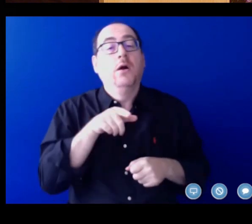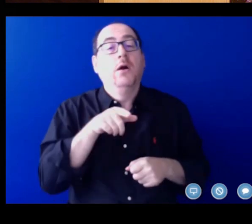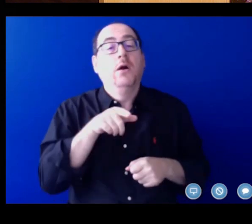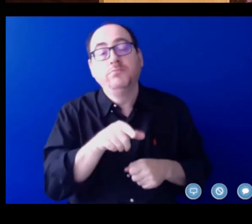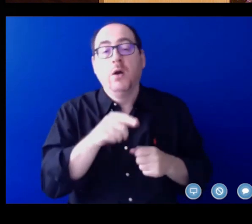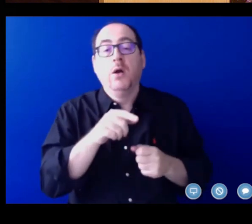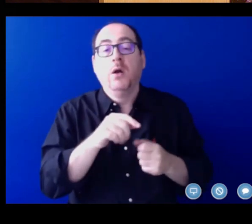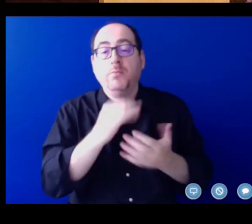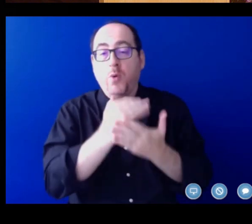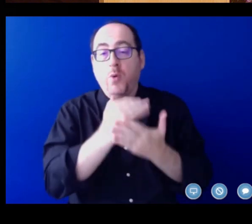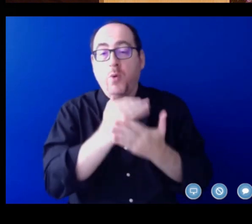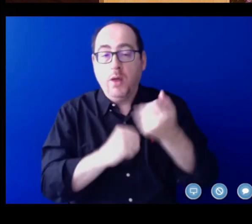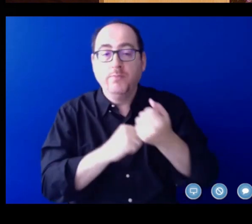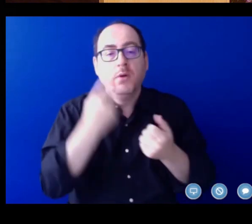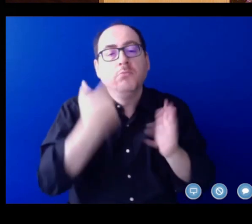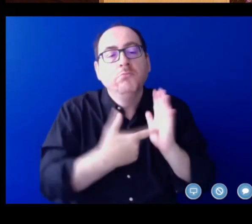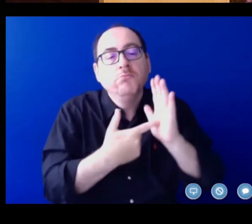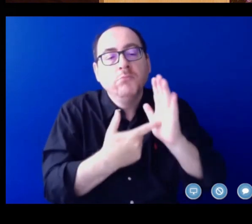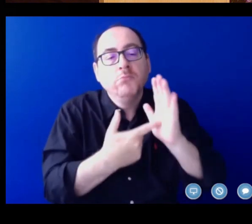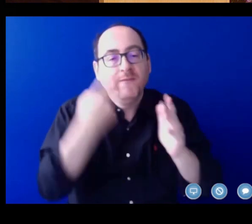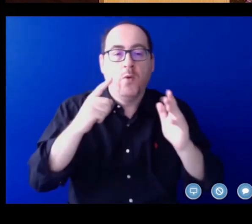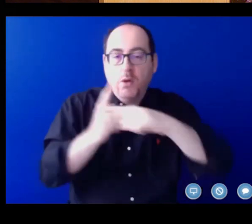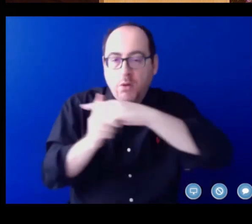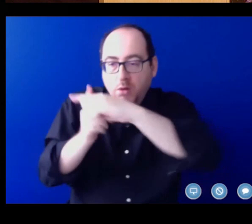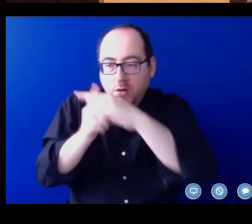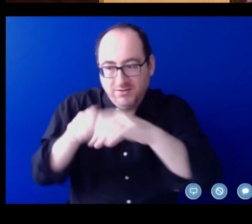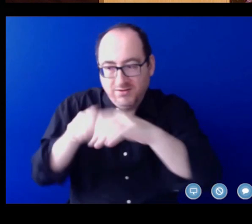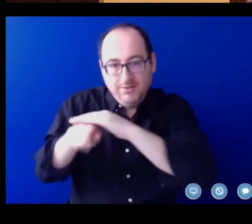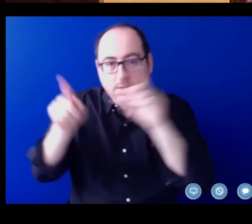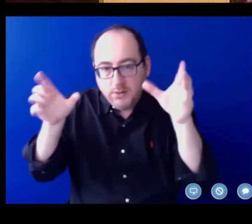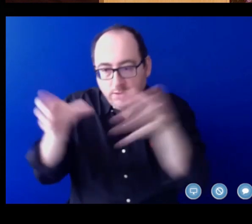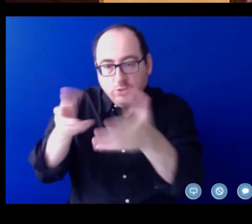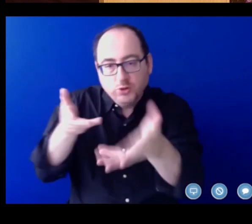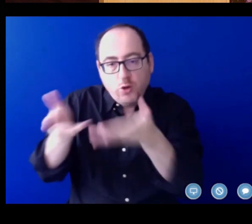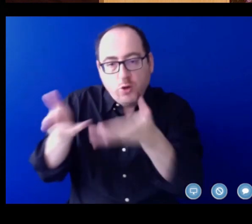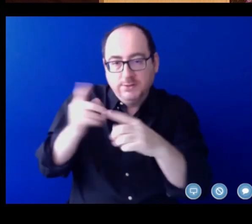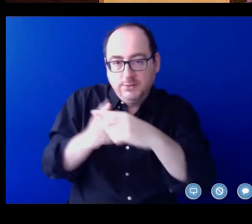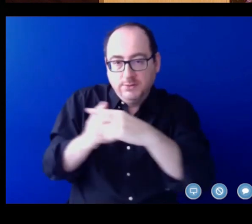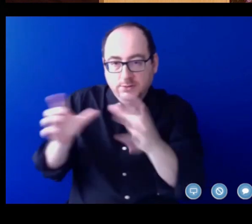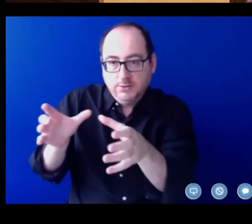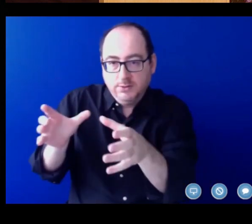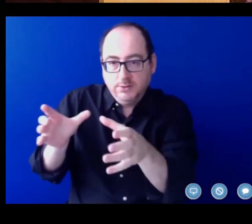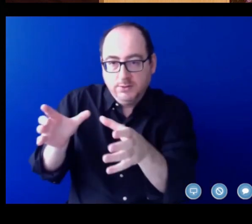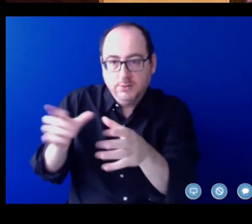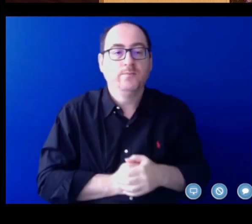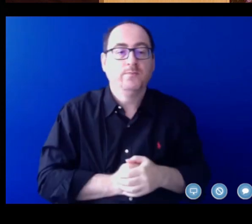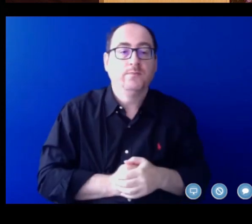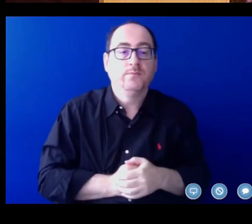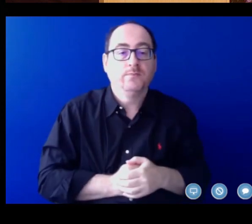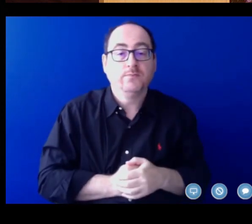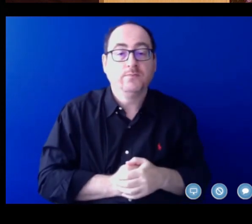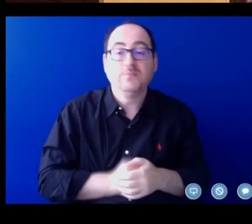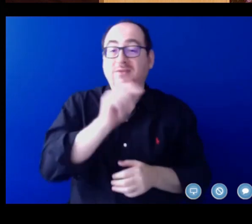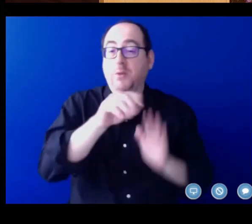targeted service for refugee students. So the program operates 1 day per week,